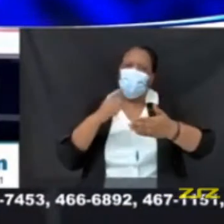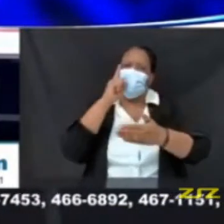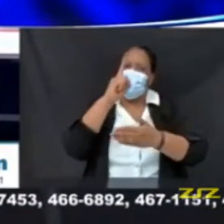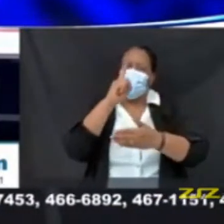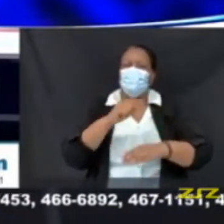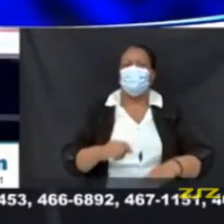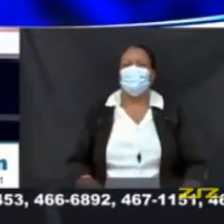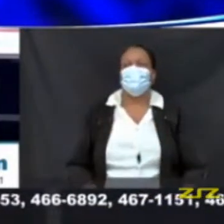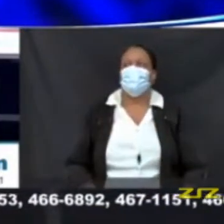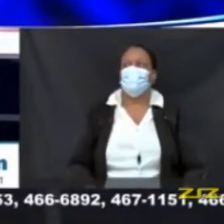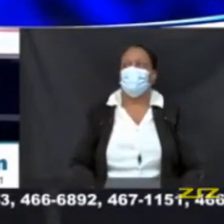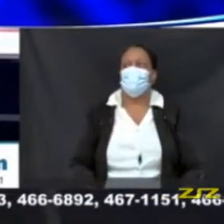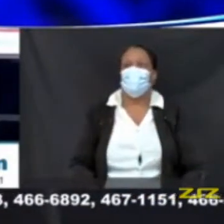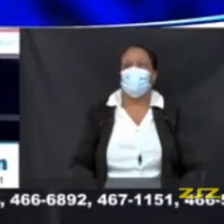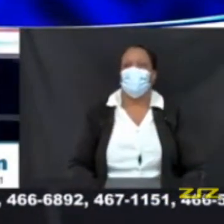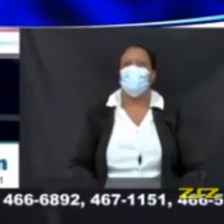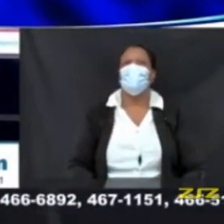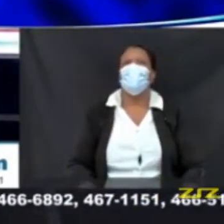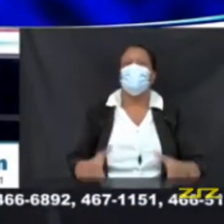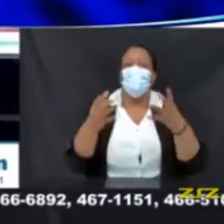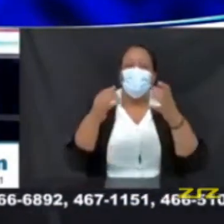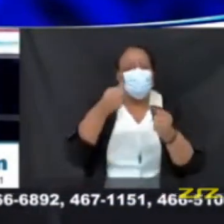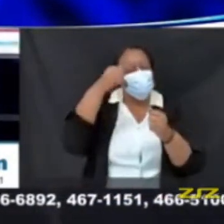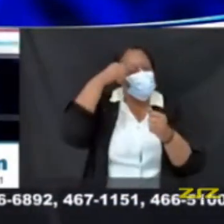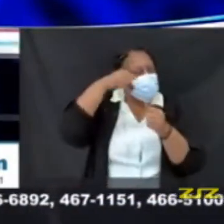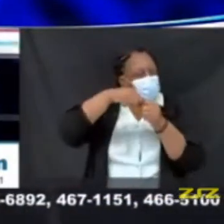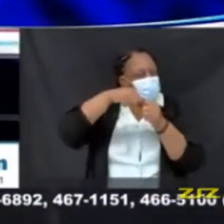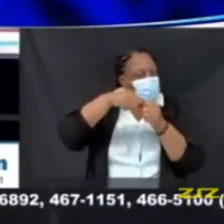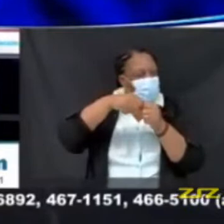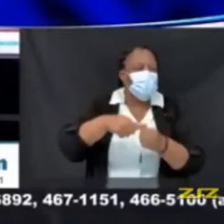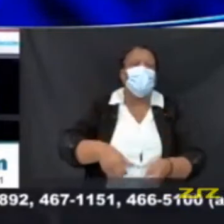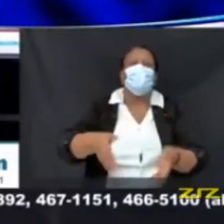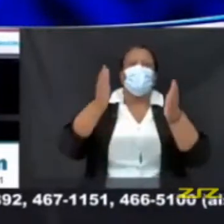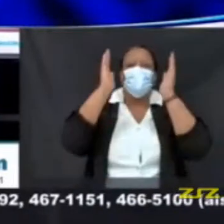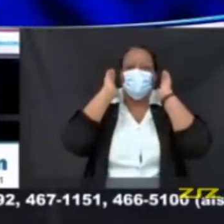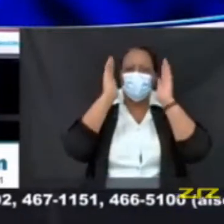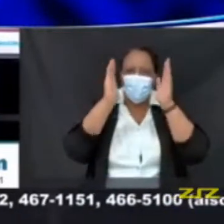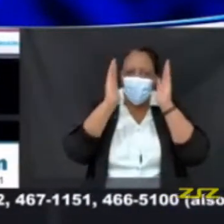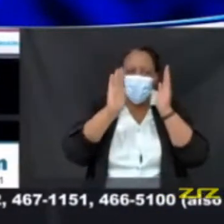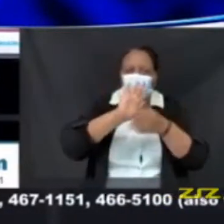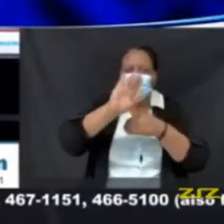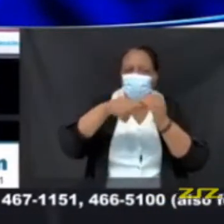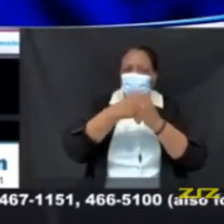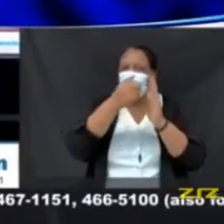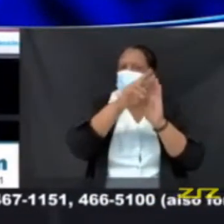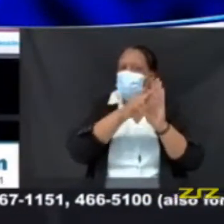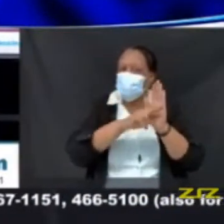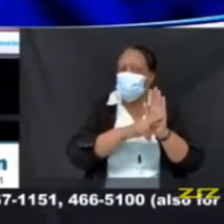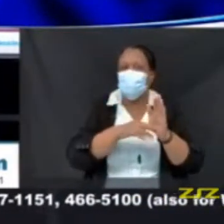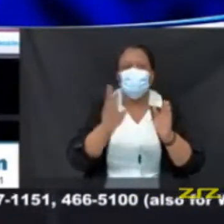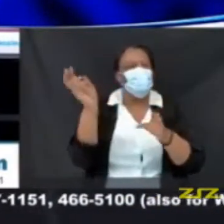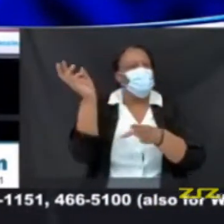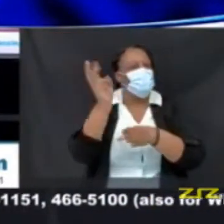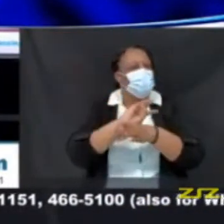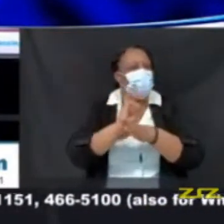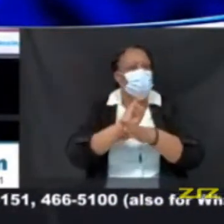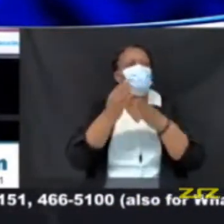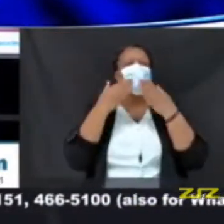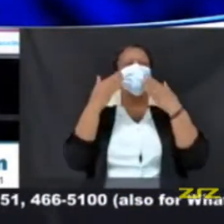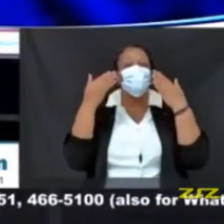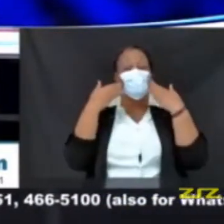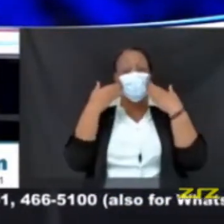As usual, I will close by reminding you to adhere to all the COVID-19 protocols. That is, wear face masks when in